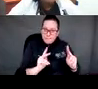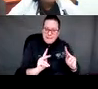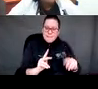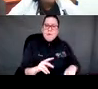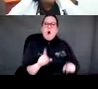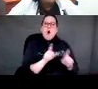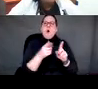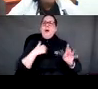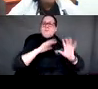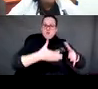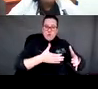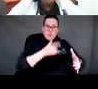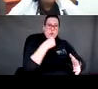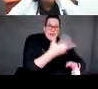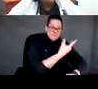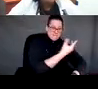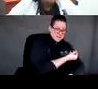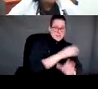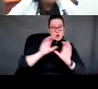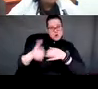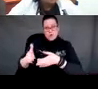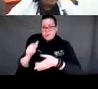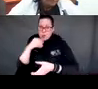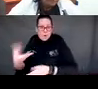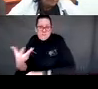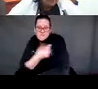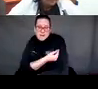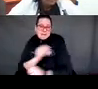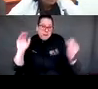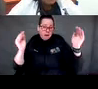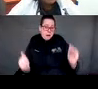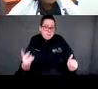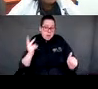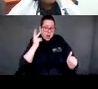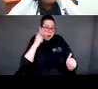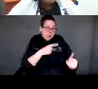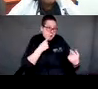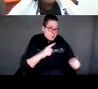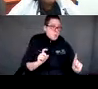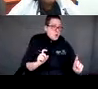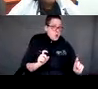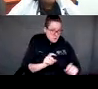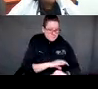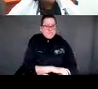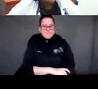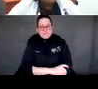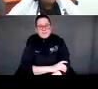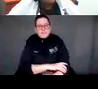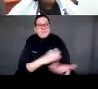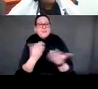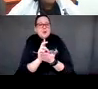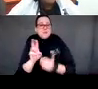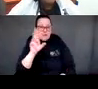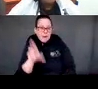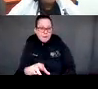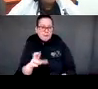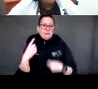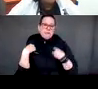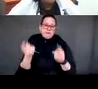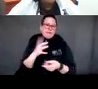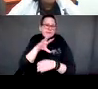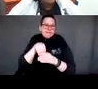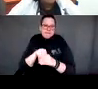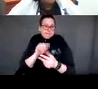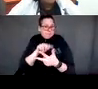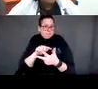can understand if the vaccine is actually effective or not. So here at the University of Rochester, we've been participating in all